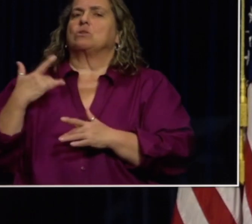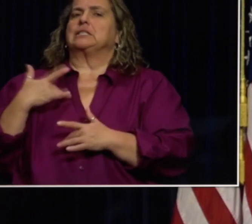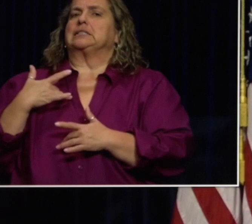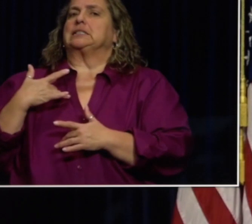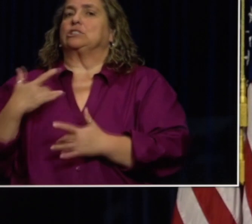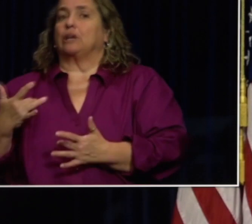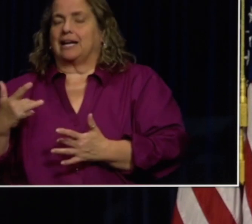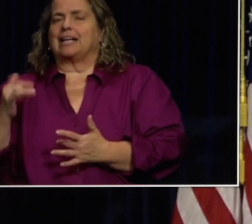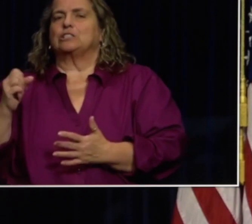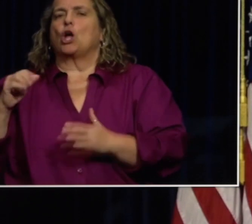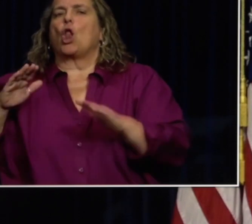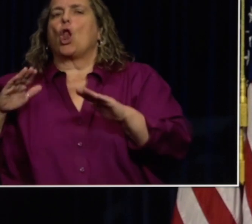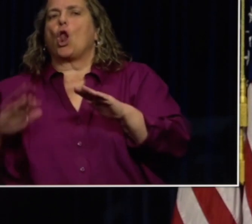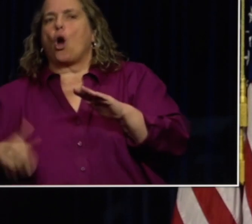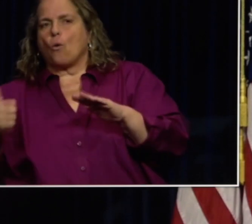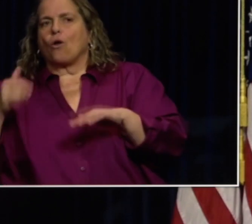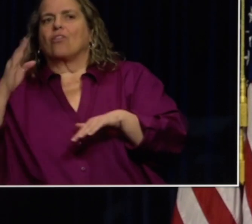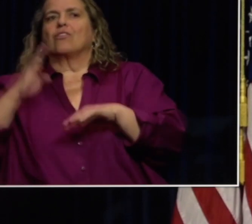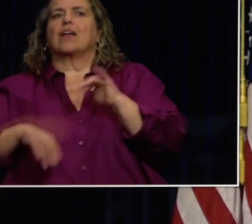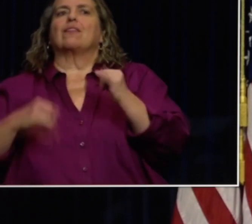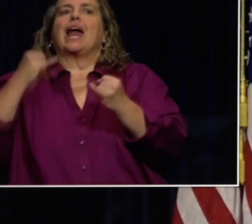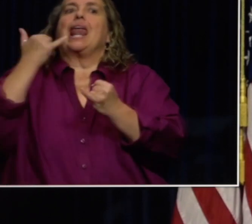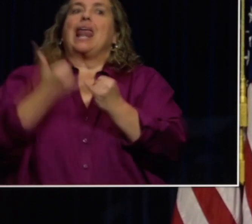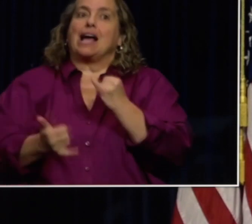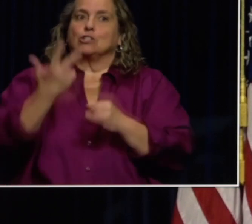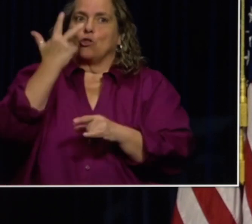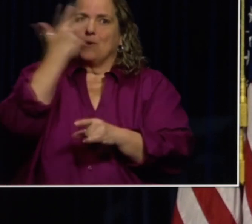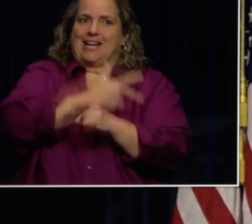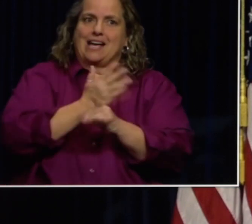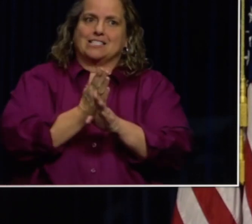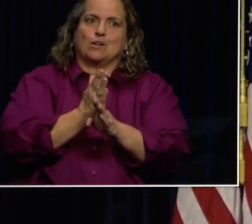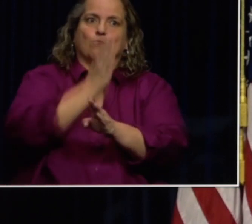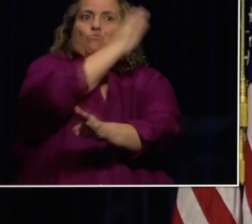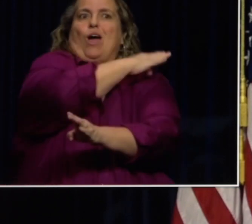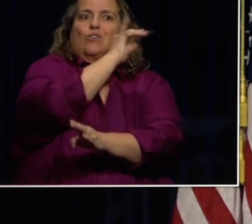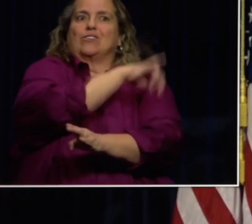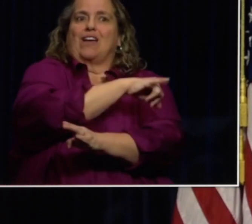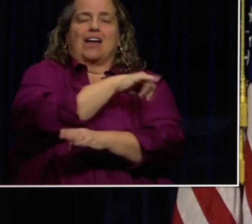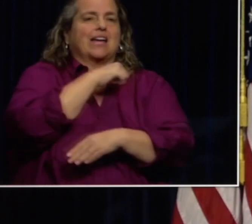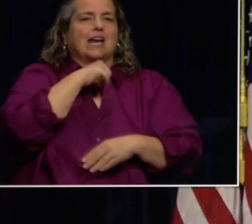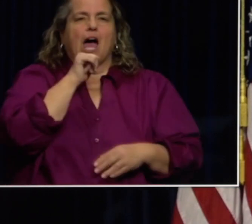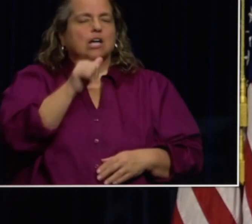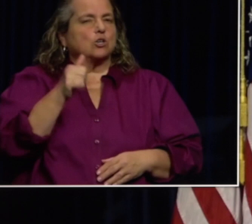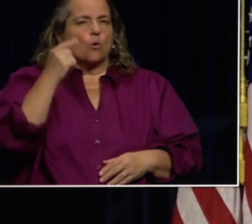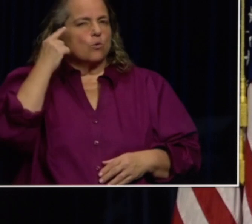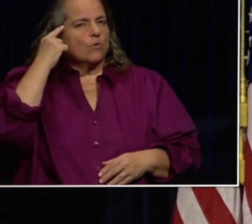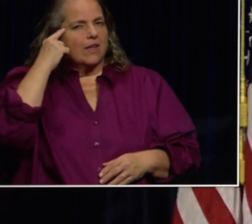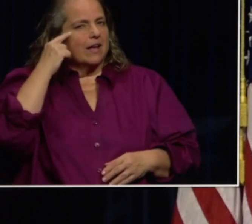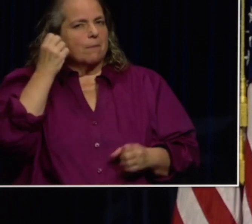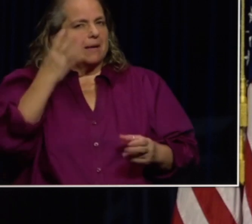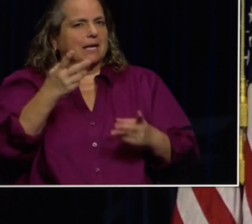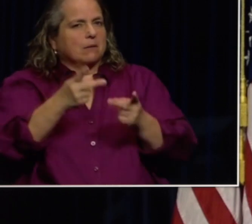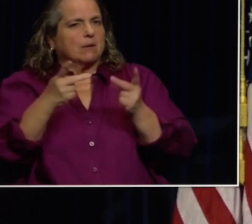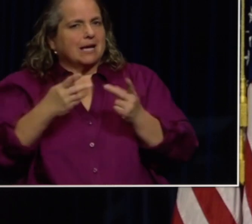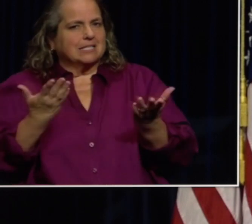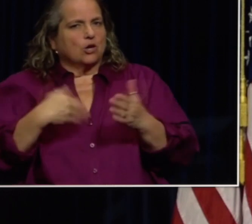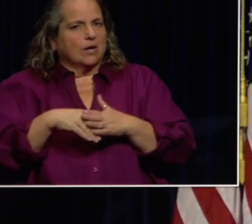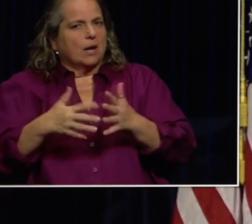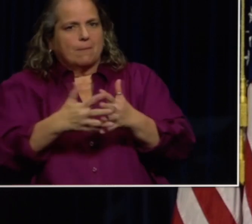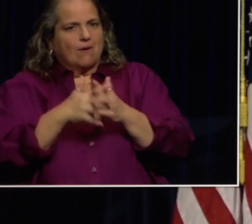lower than our last three-day trend, and I'm not sure many places in America can say that right